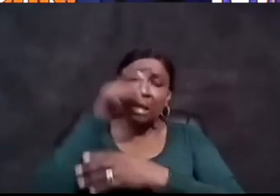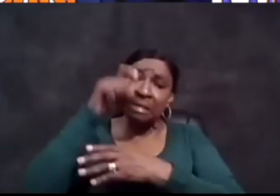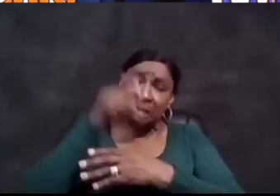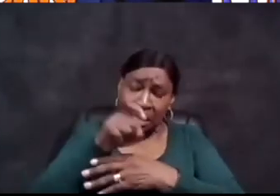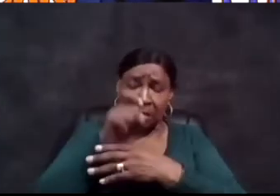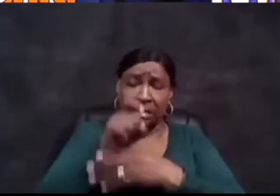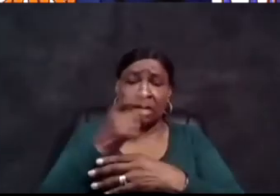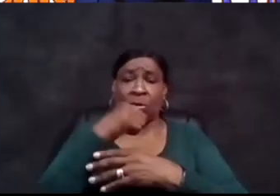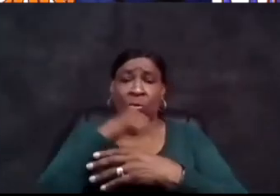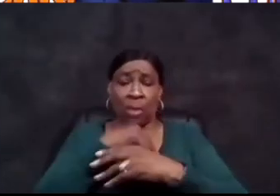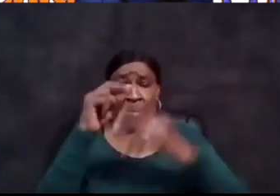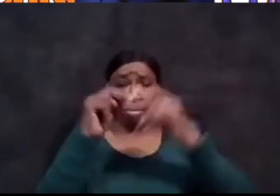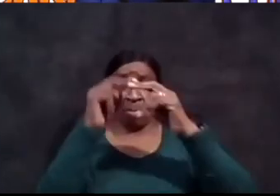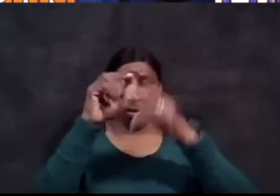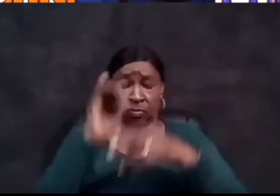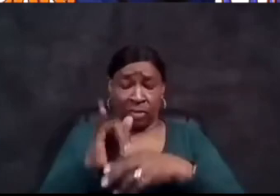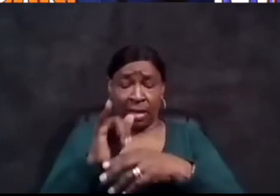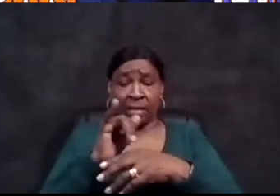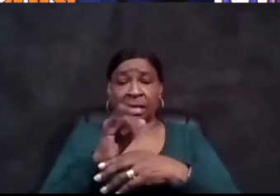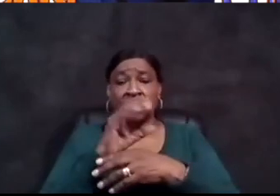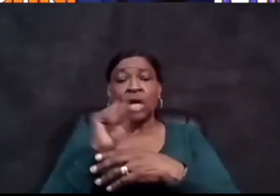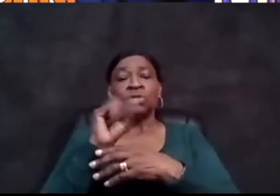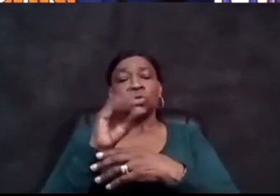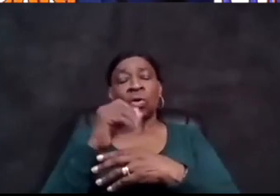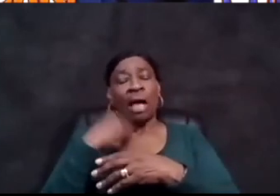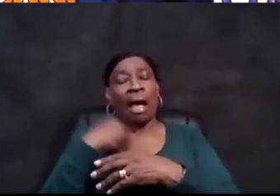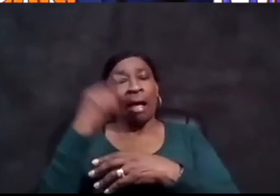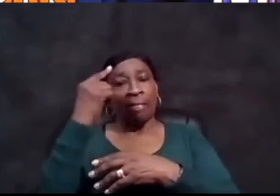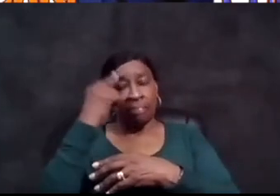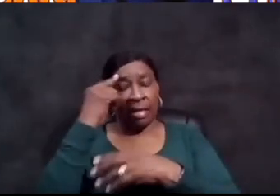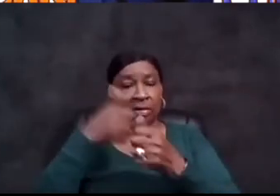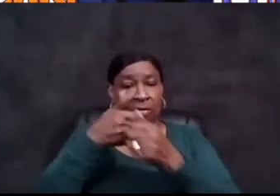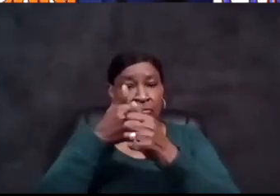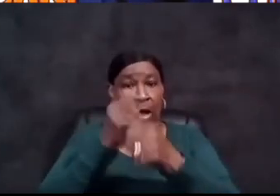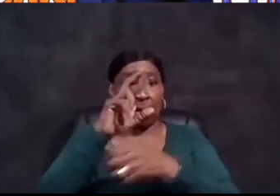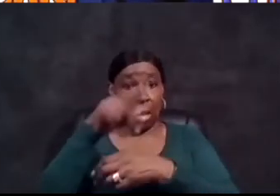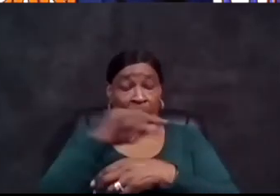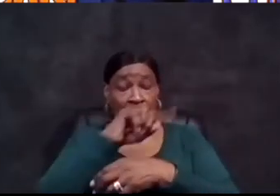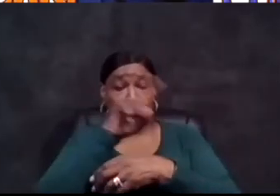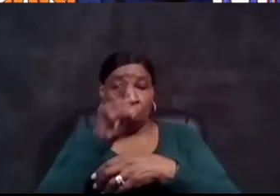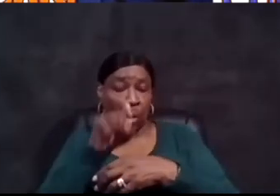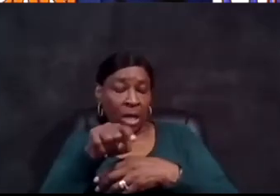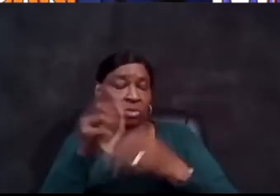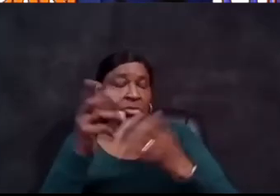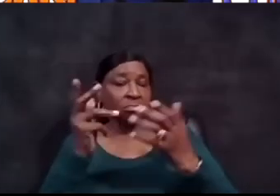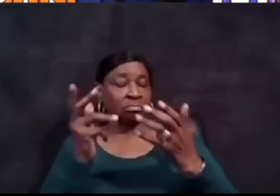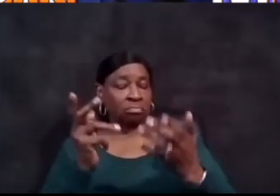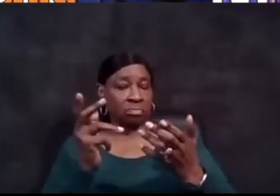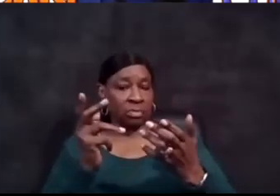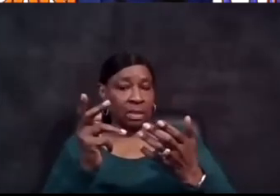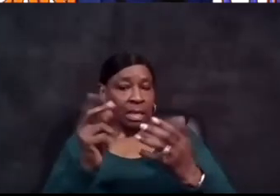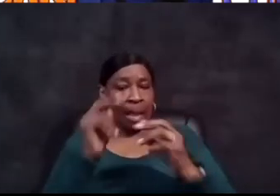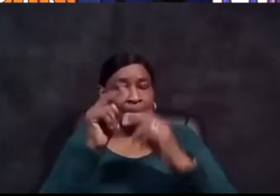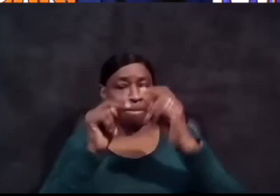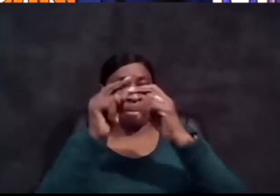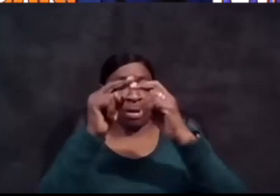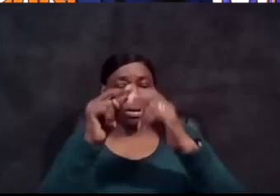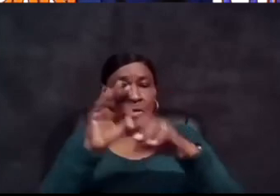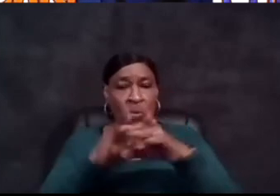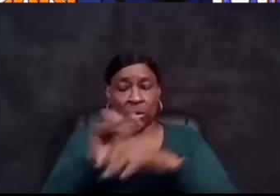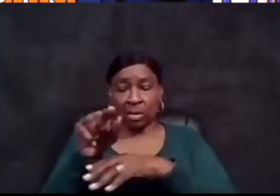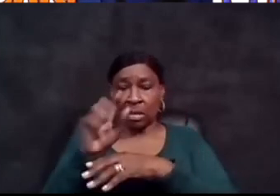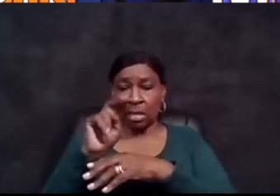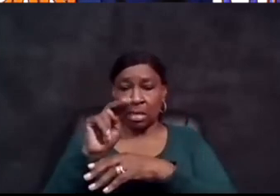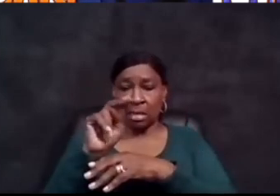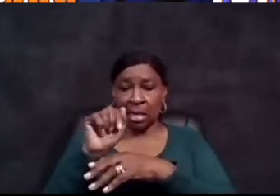that we build that, right? And so I think that the follow-up question to that is kind of building off of Naomi's